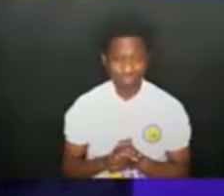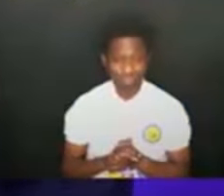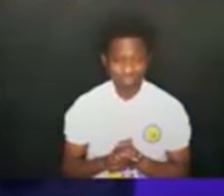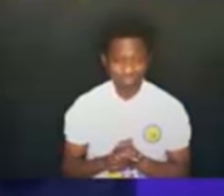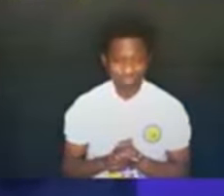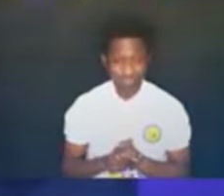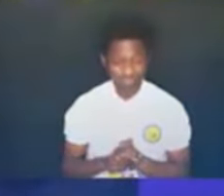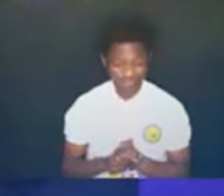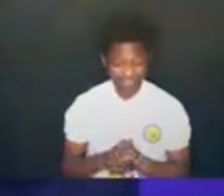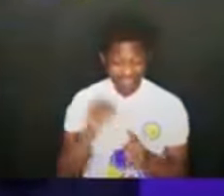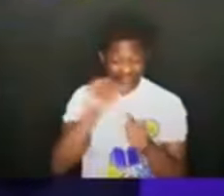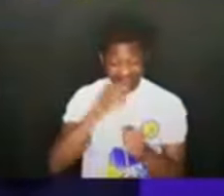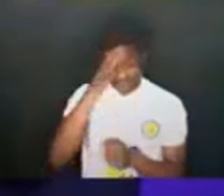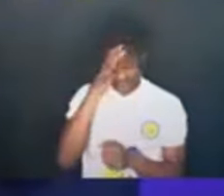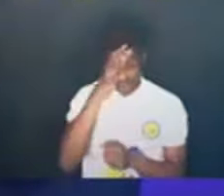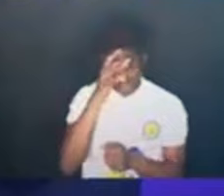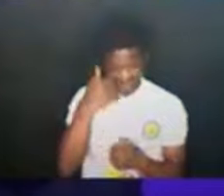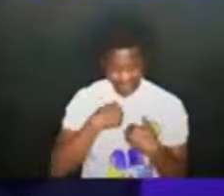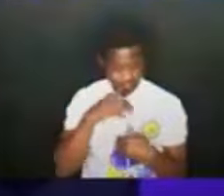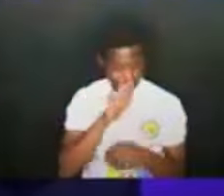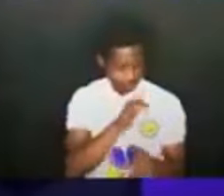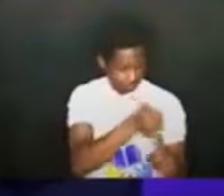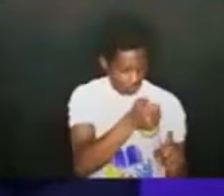manage and the health of the people in his